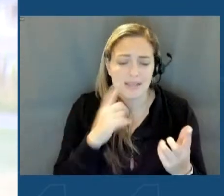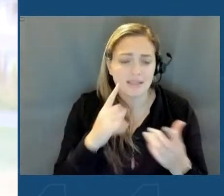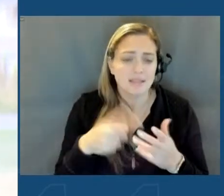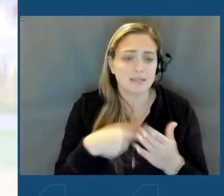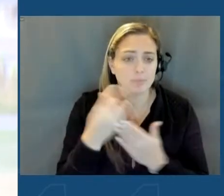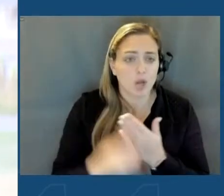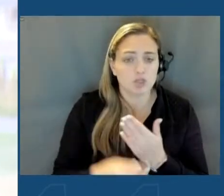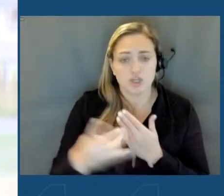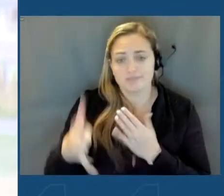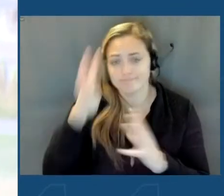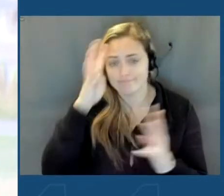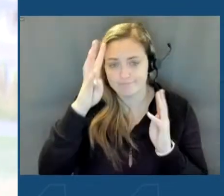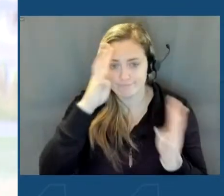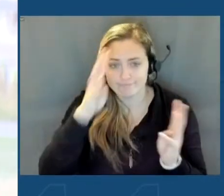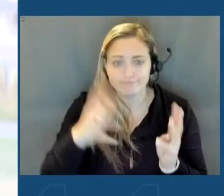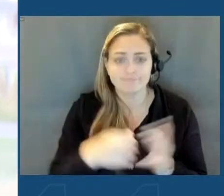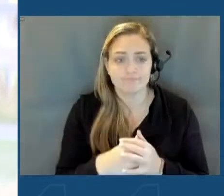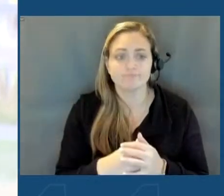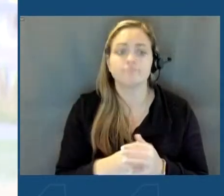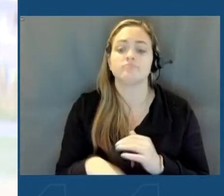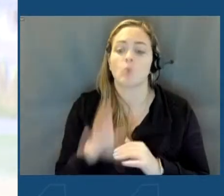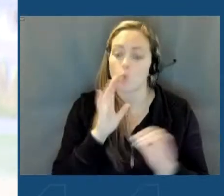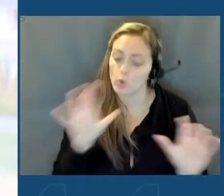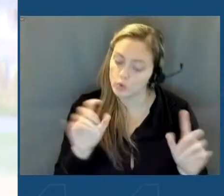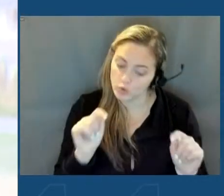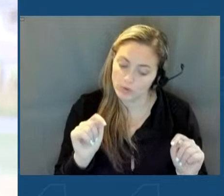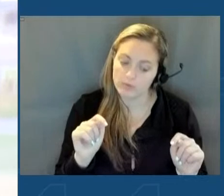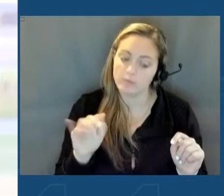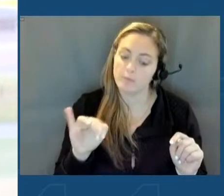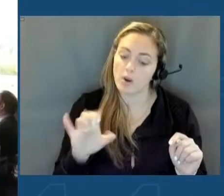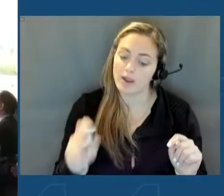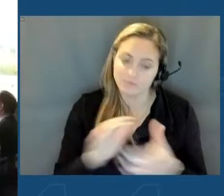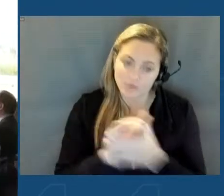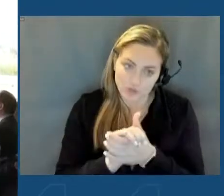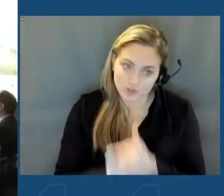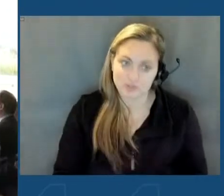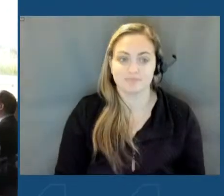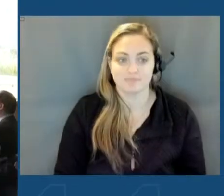very beginning, and today they're going to get done, Brian. Congratulations.